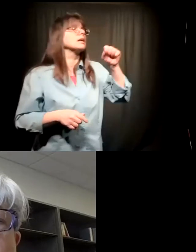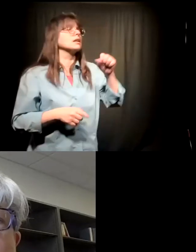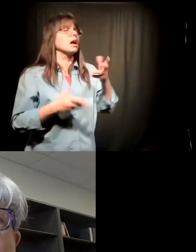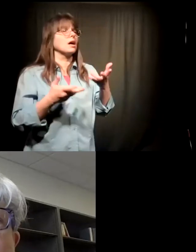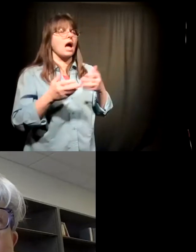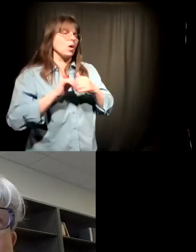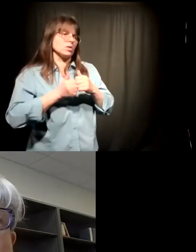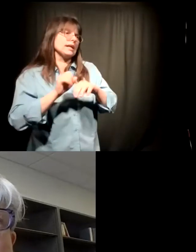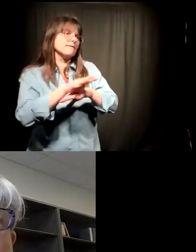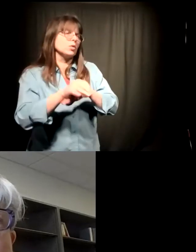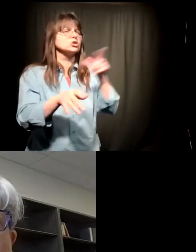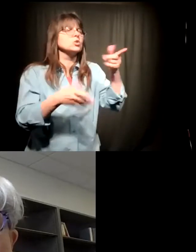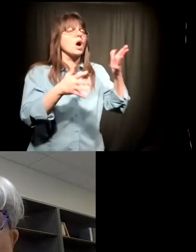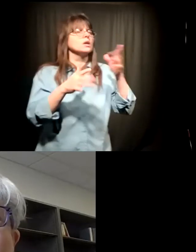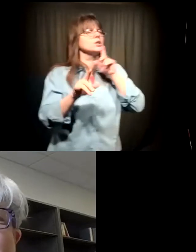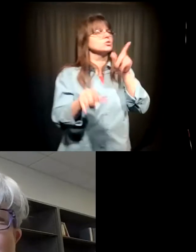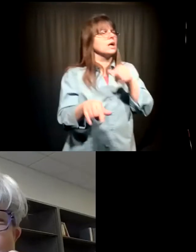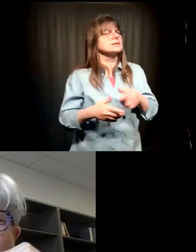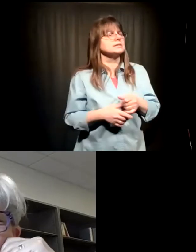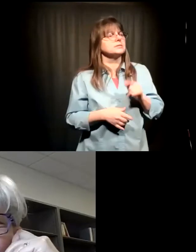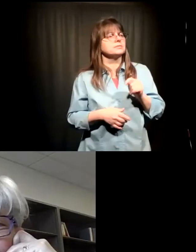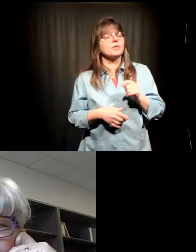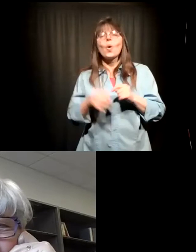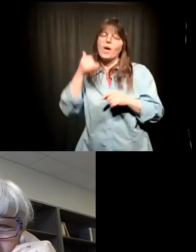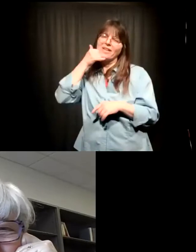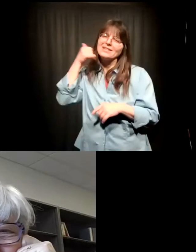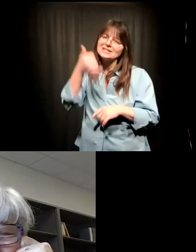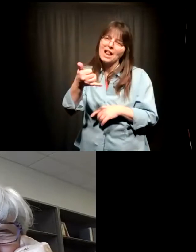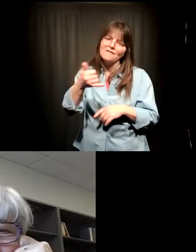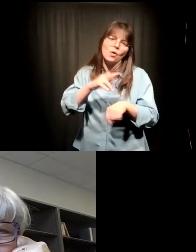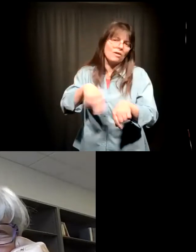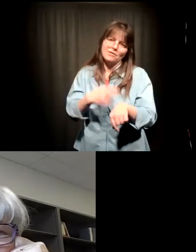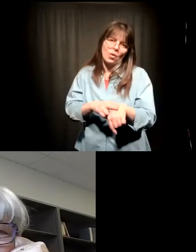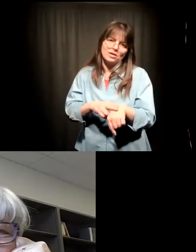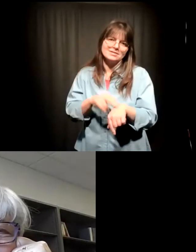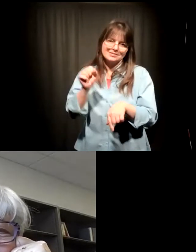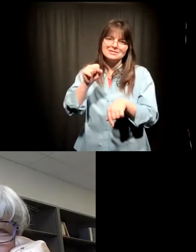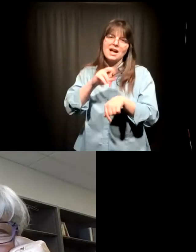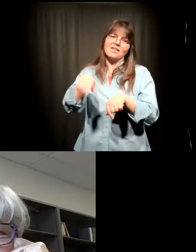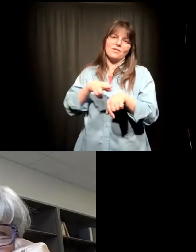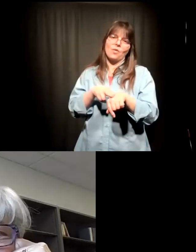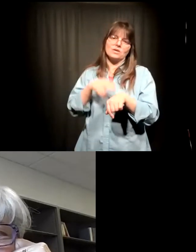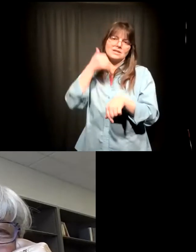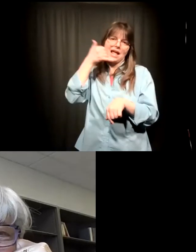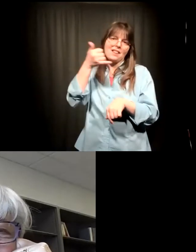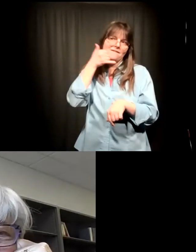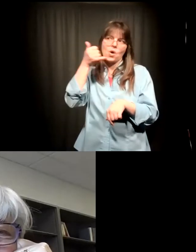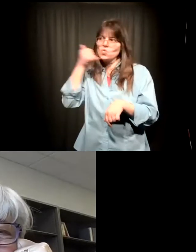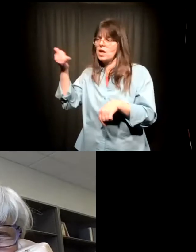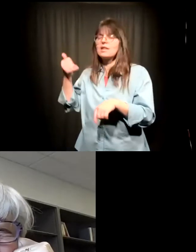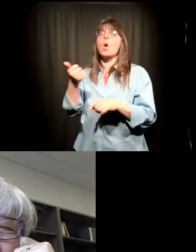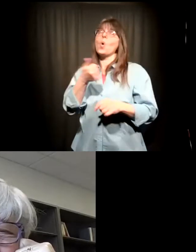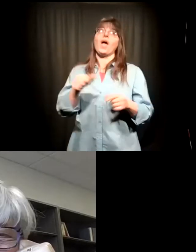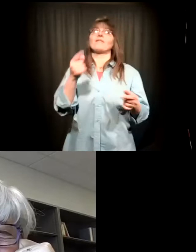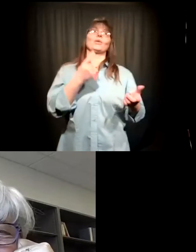Yeah. And then the telephone, of course. Yeah. Once he invented the telephone, then everybody's going to listen to him about anything because